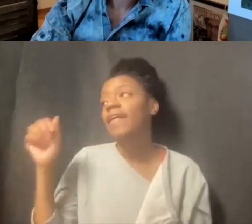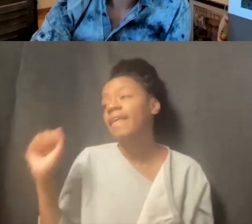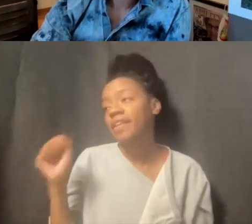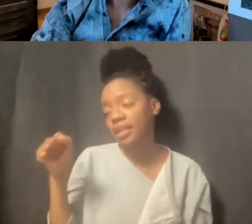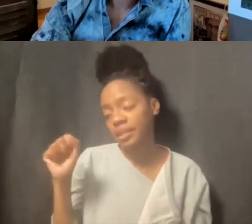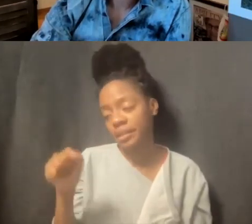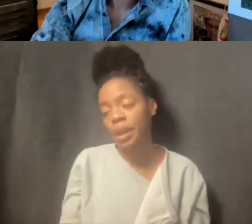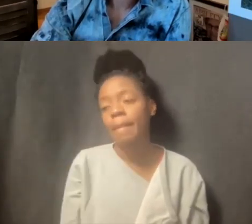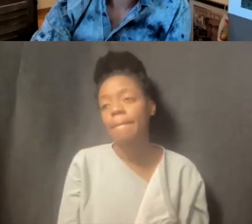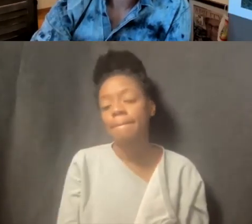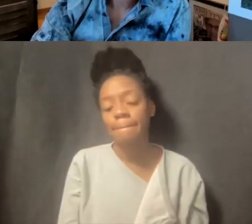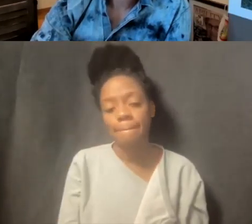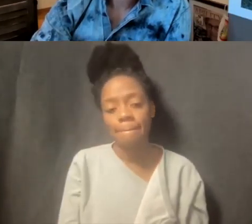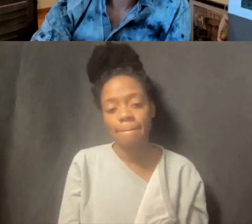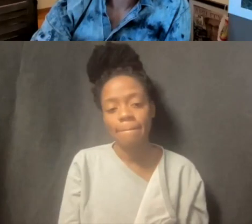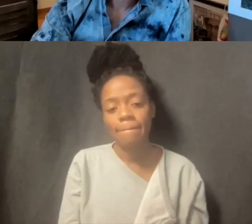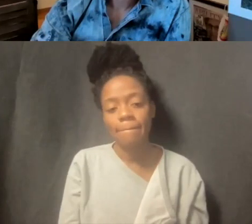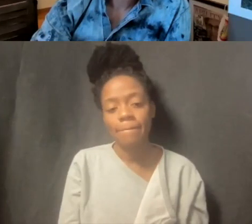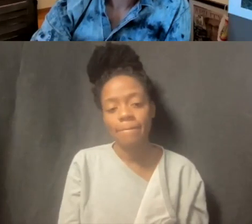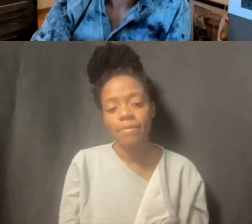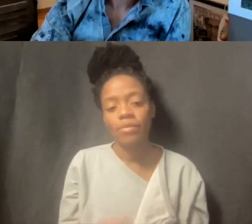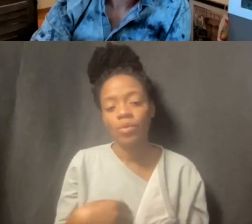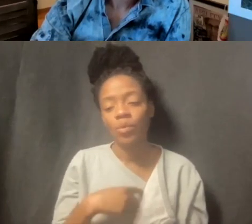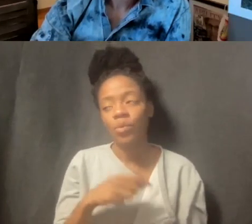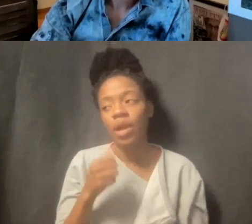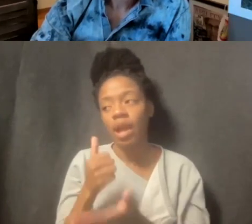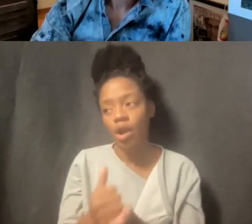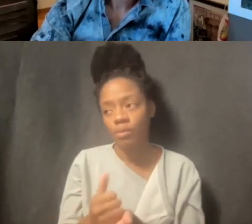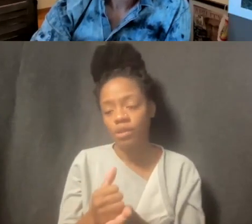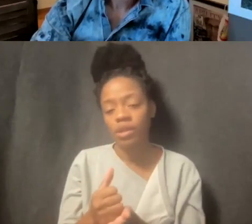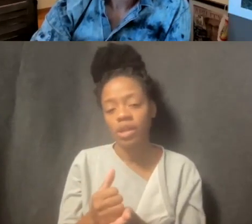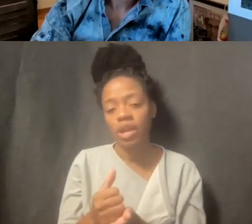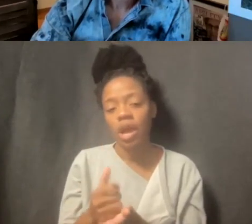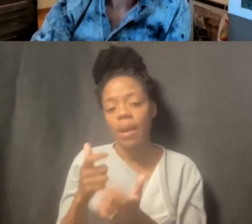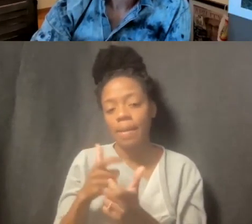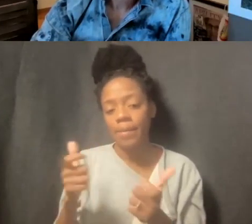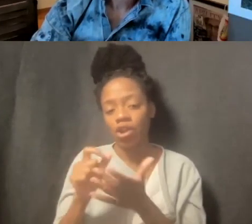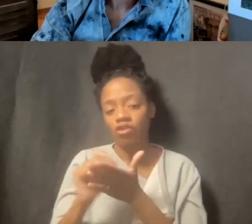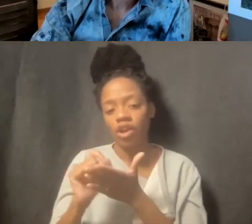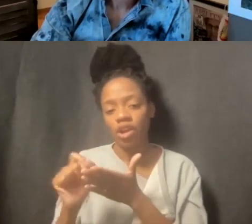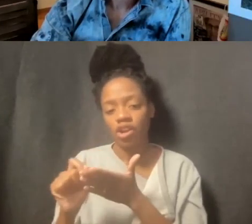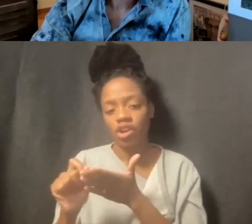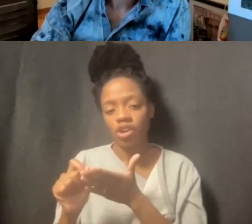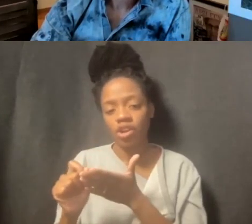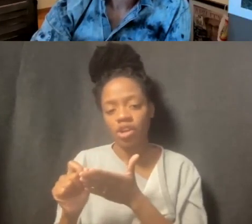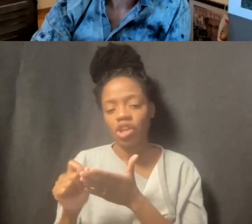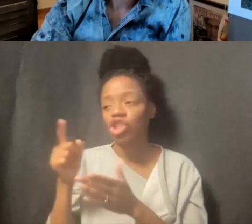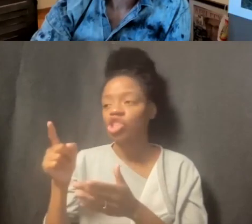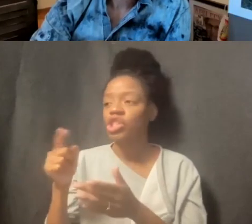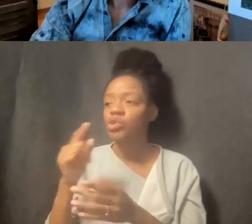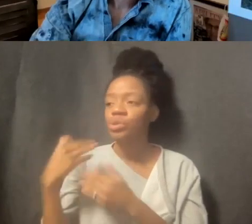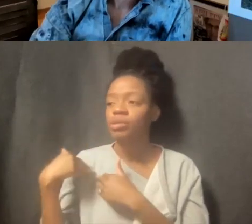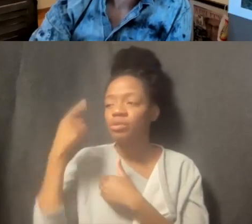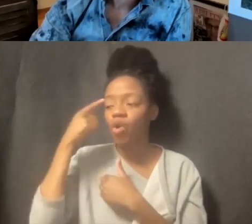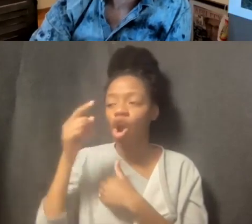helped. Do you know Nanachka Khan? She is a pretty big writer. She wrote Fresh Off the Boat.